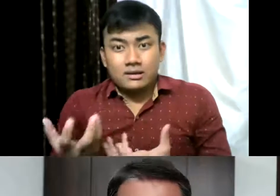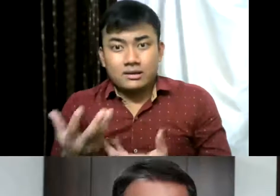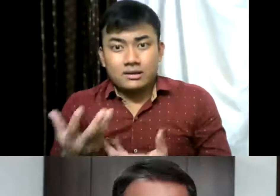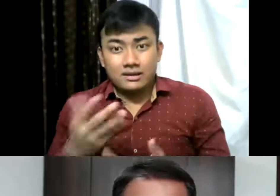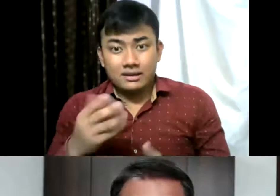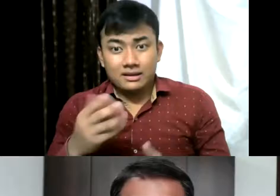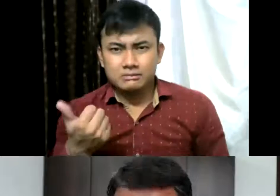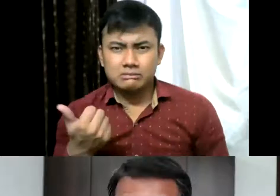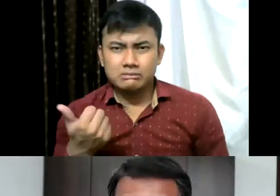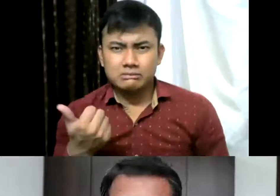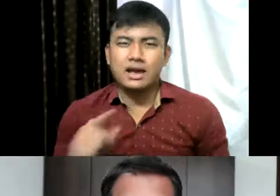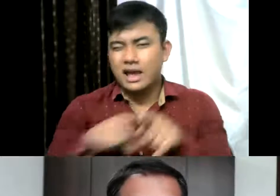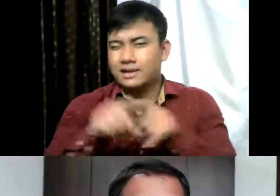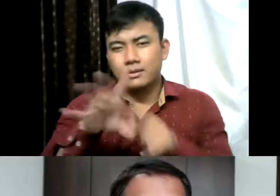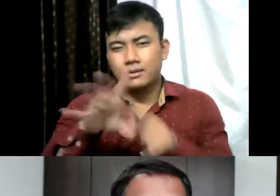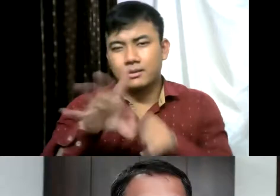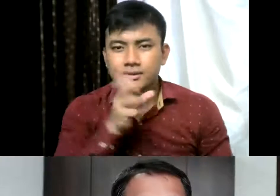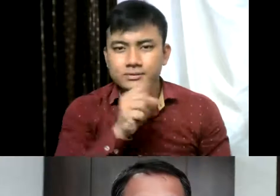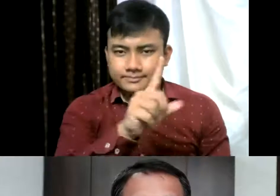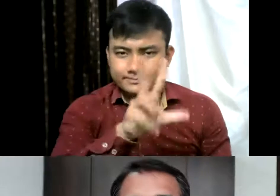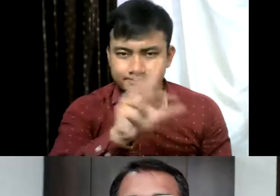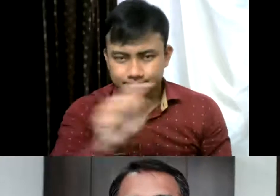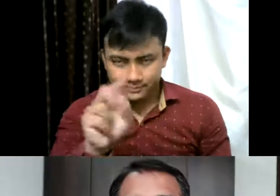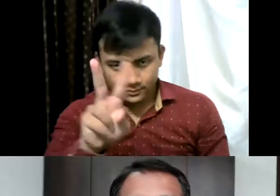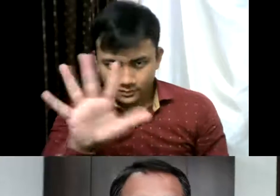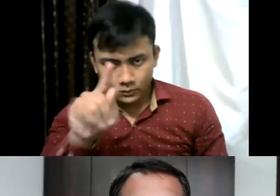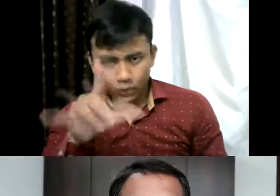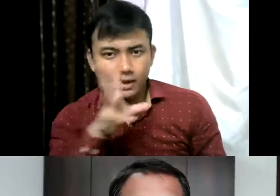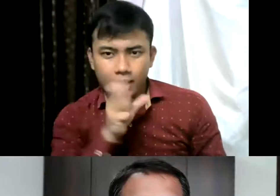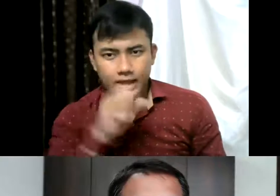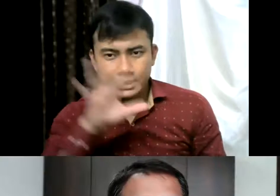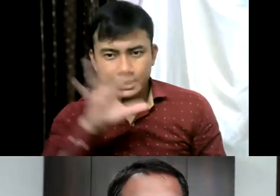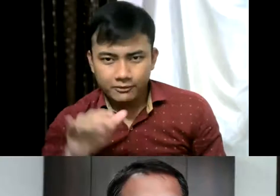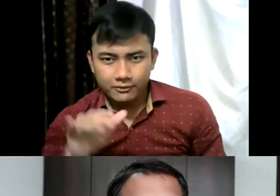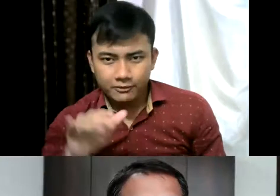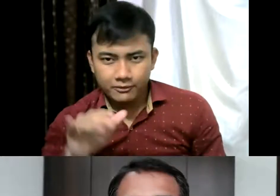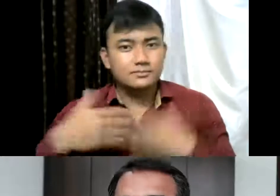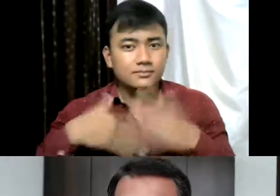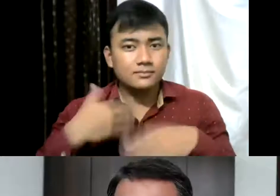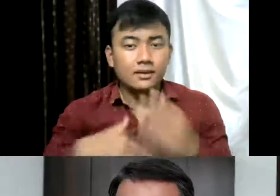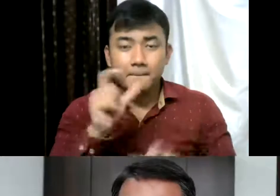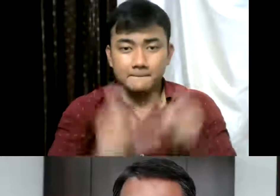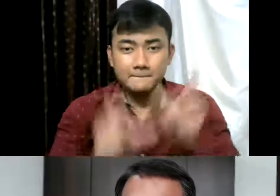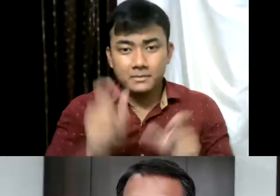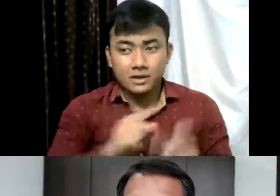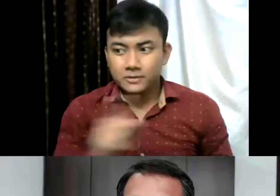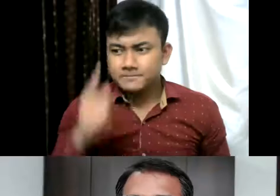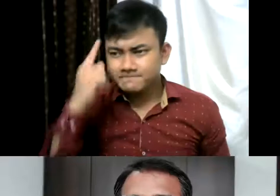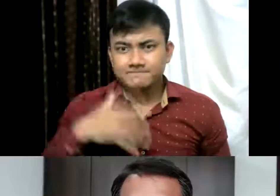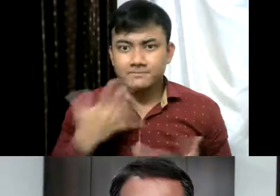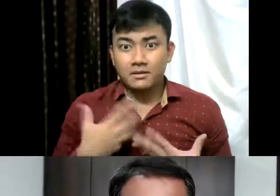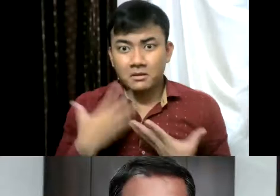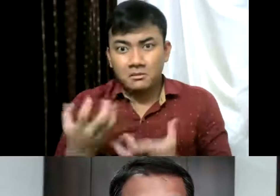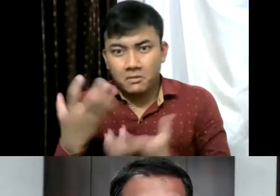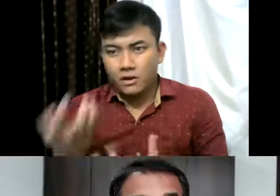between 18 and 25, and literally the first sort of intimate moments or moments